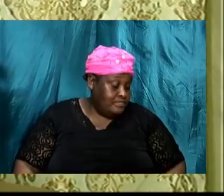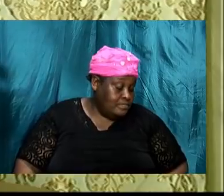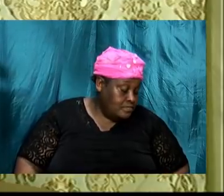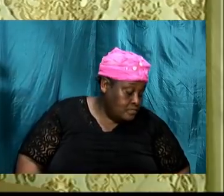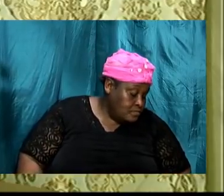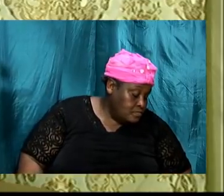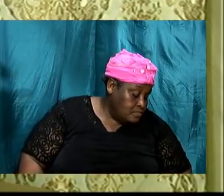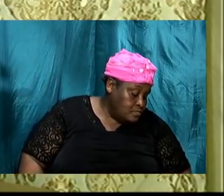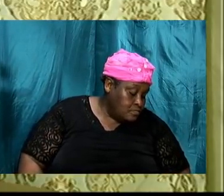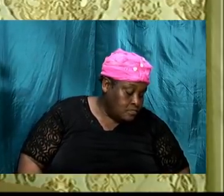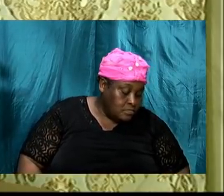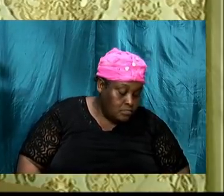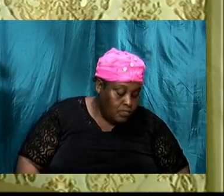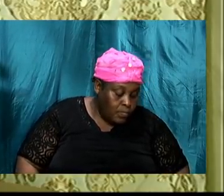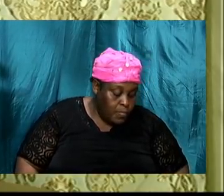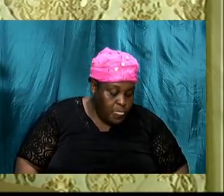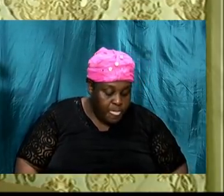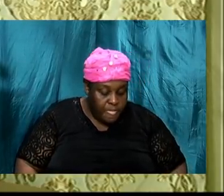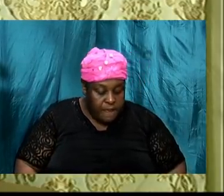is